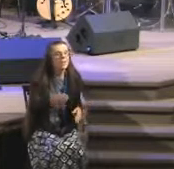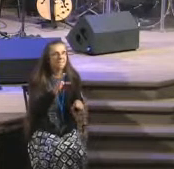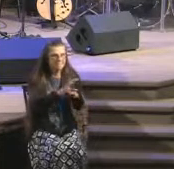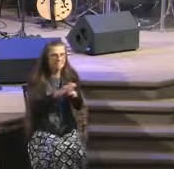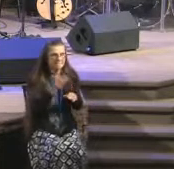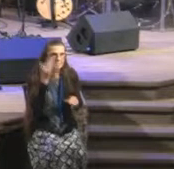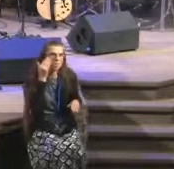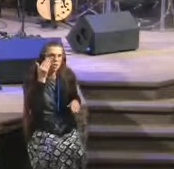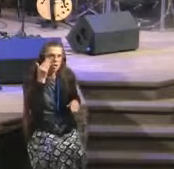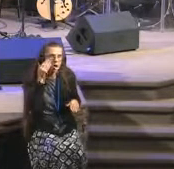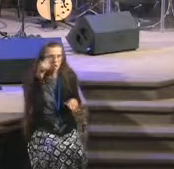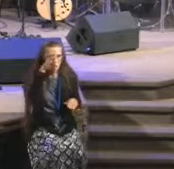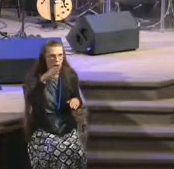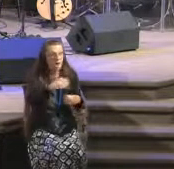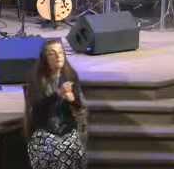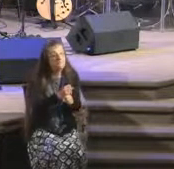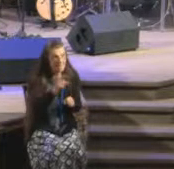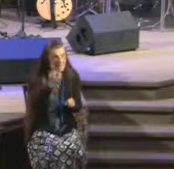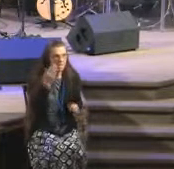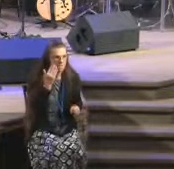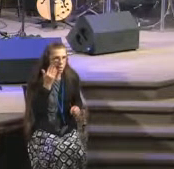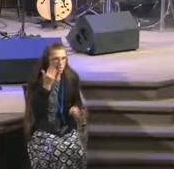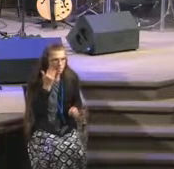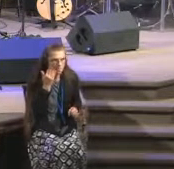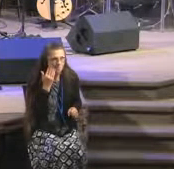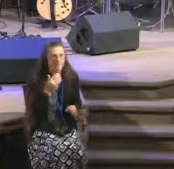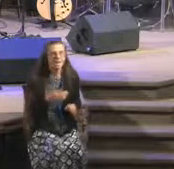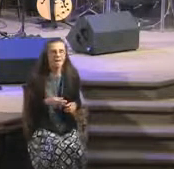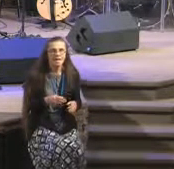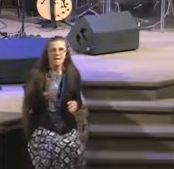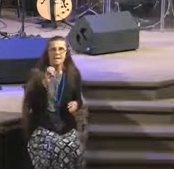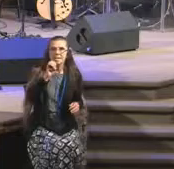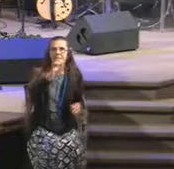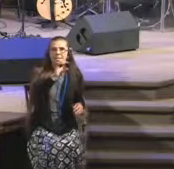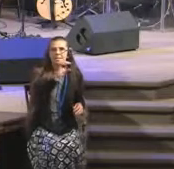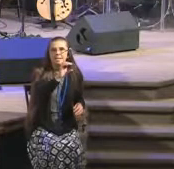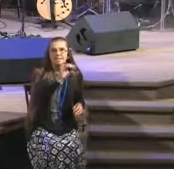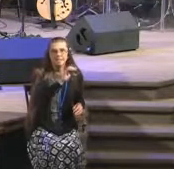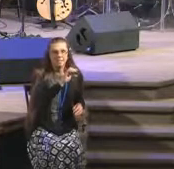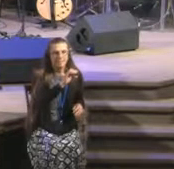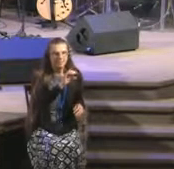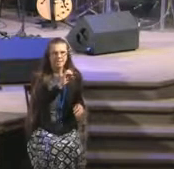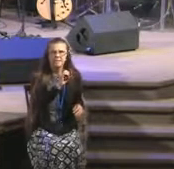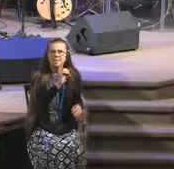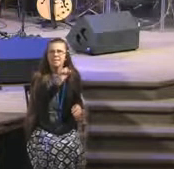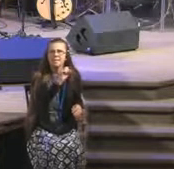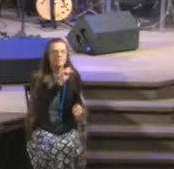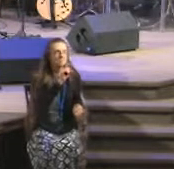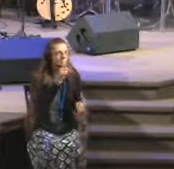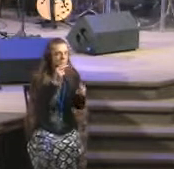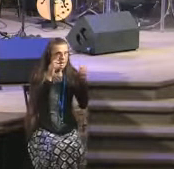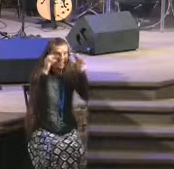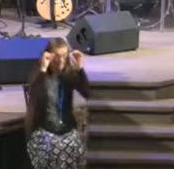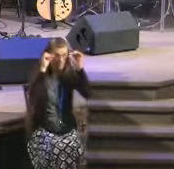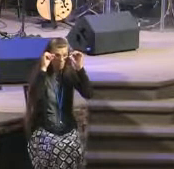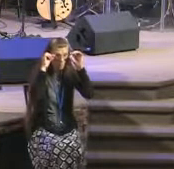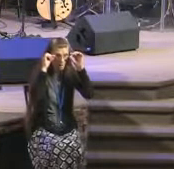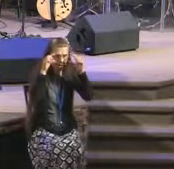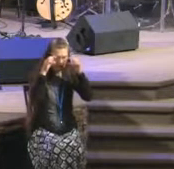God and then to make him known. In the book of Ezekiel, chapter 22, I got to get my reading glasses out,